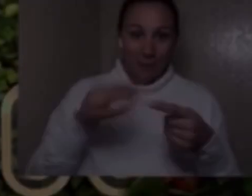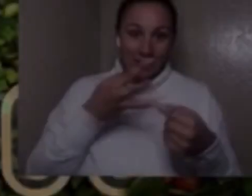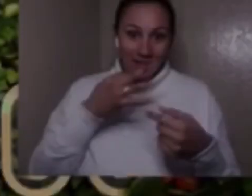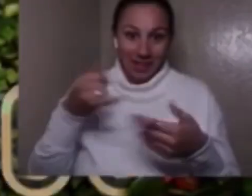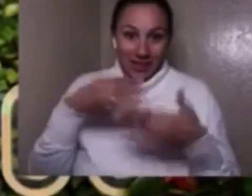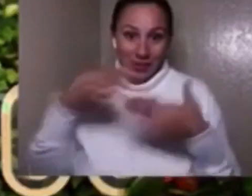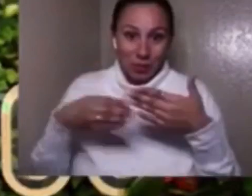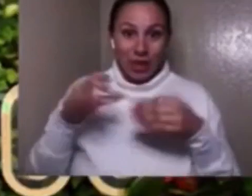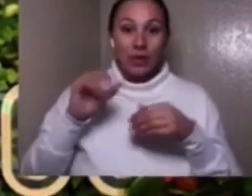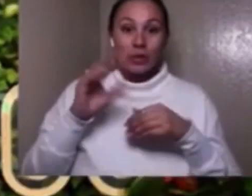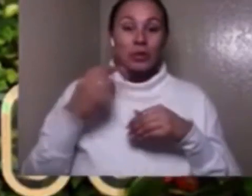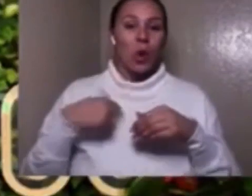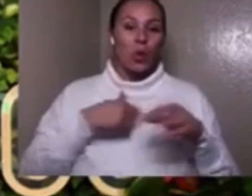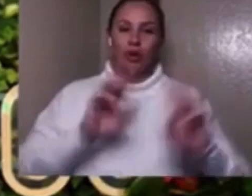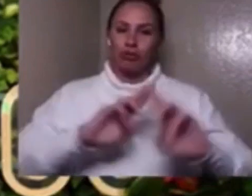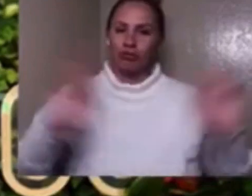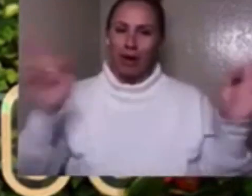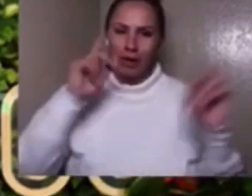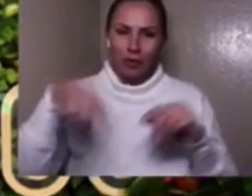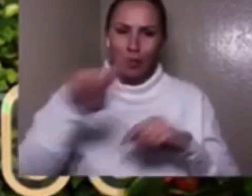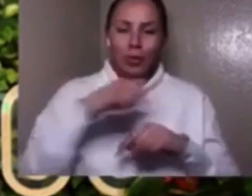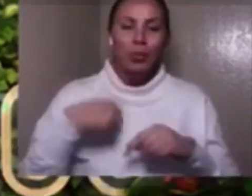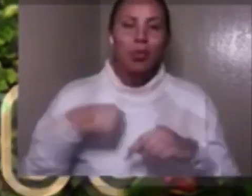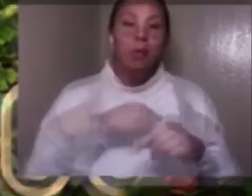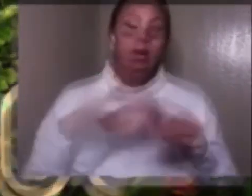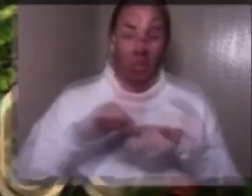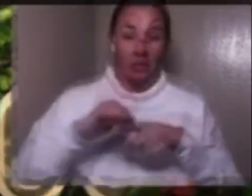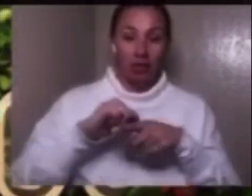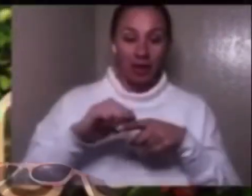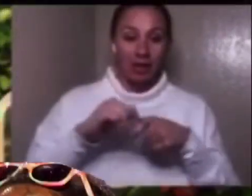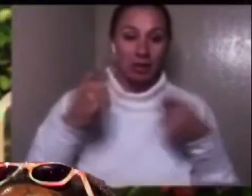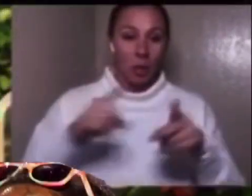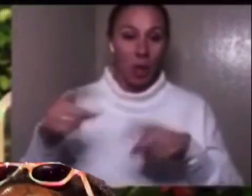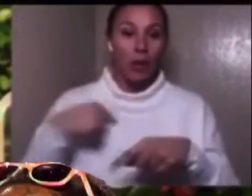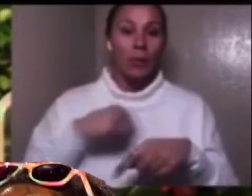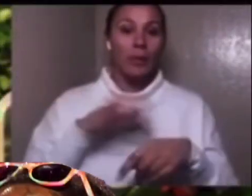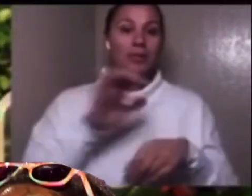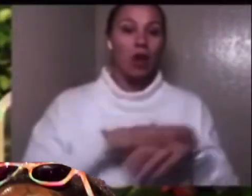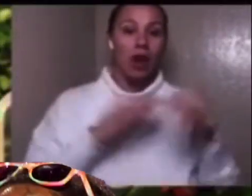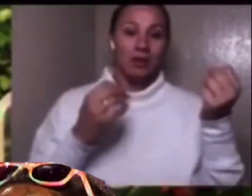We've got you covered. We're well into Q4, and we want to end out the year really well. If you haven't...